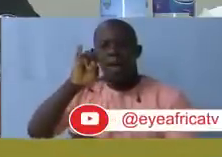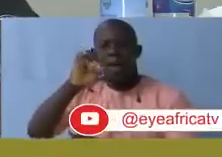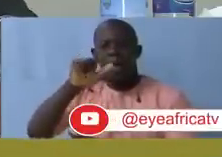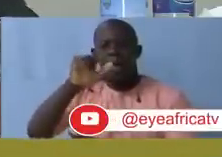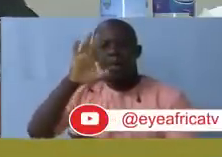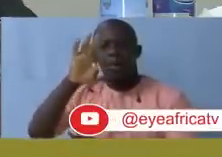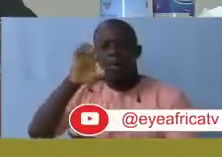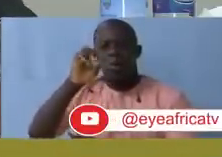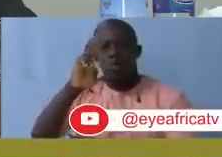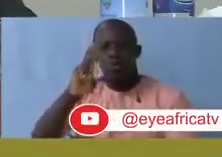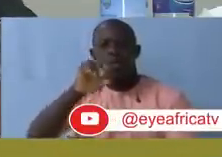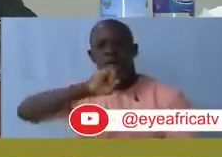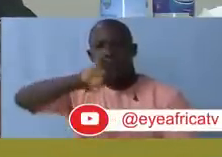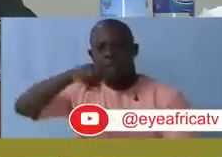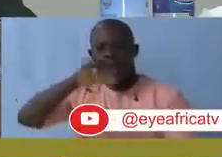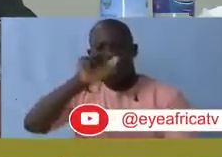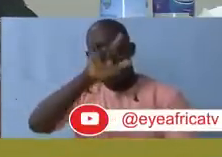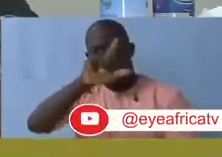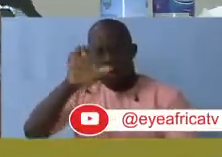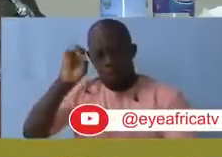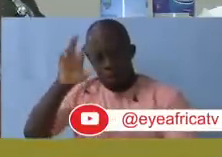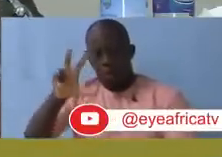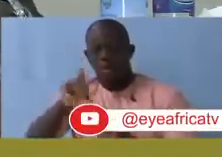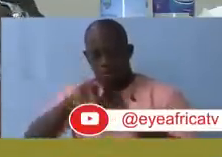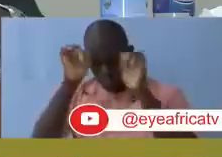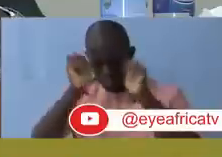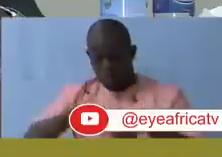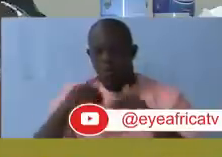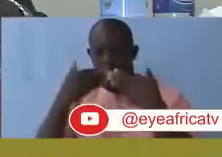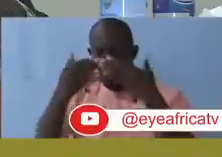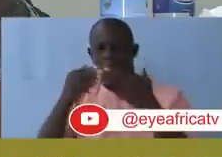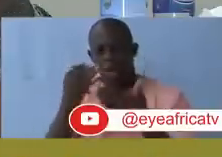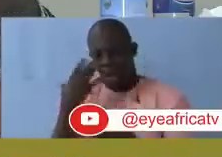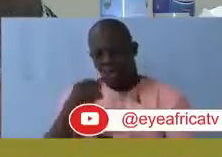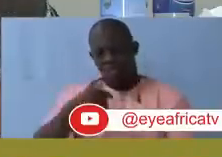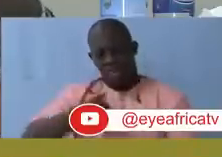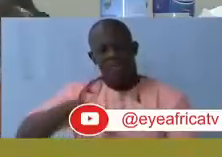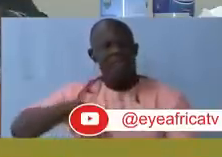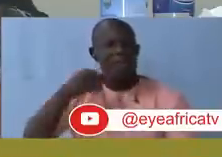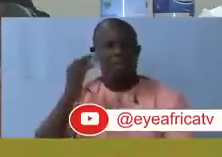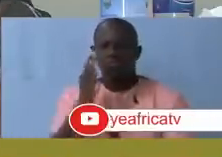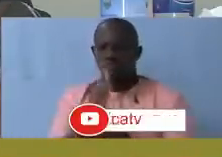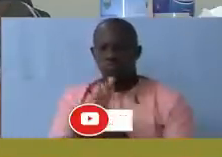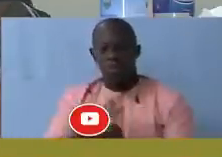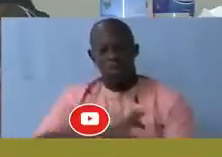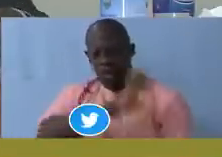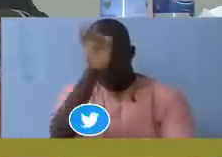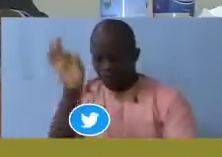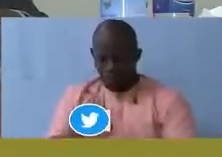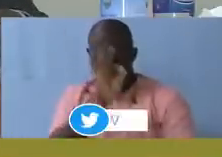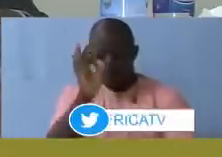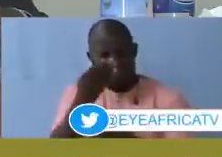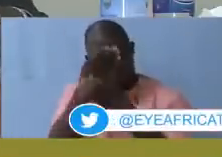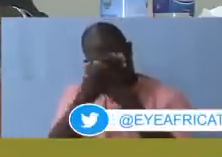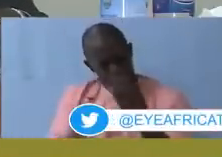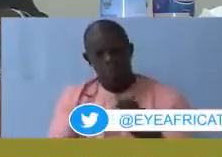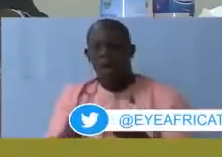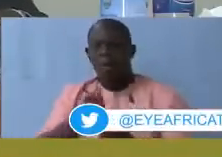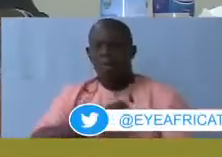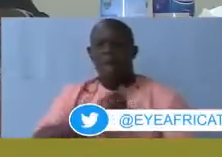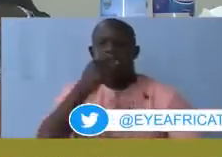she will tell you how I felt about it. That was a betrayal to my nation. That was a betrayal to my